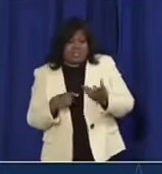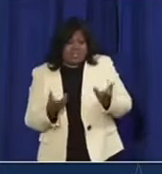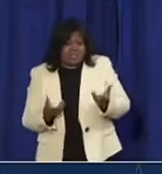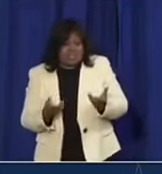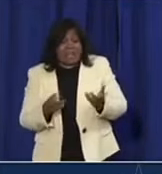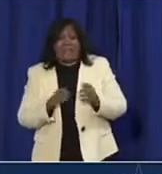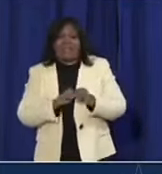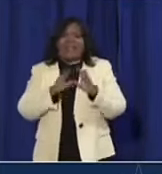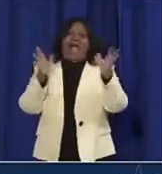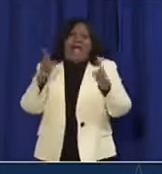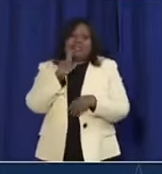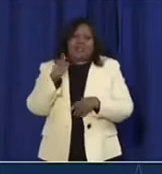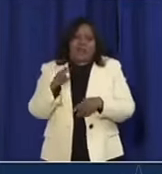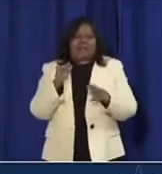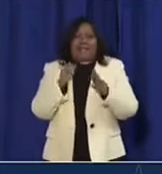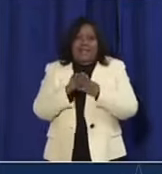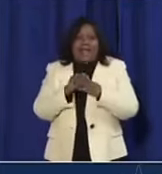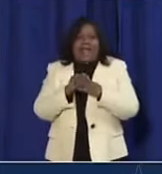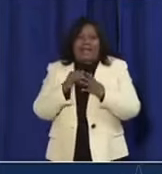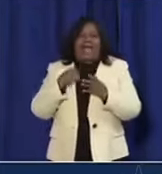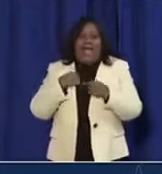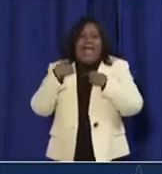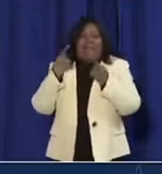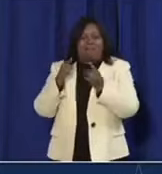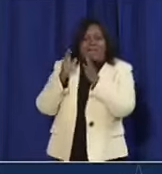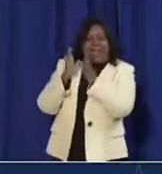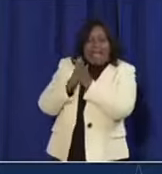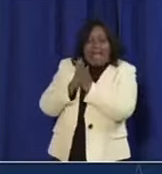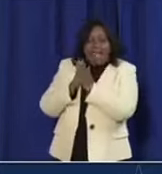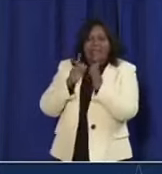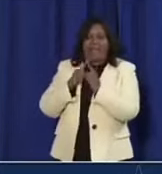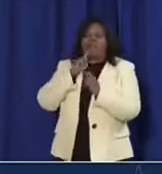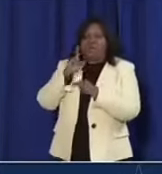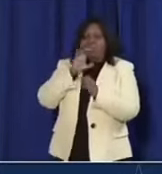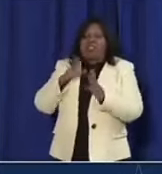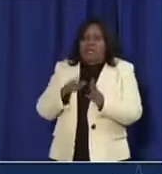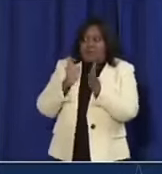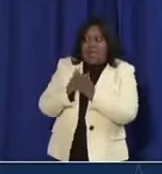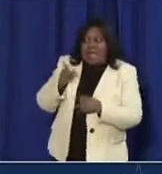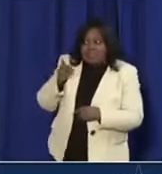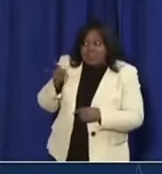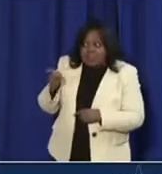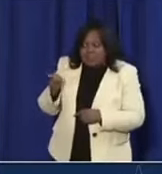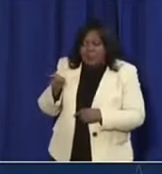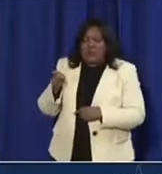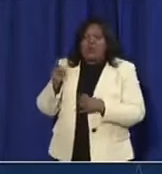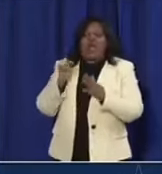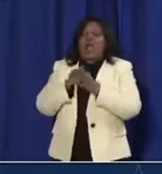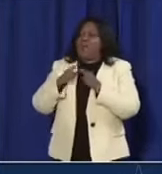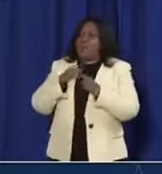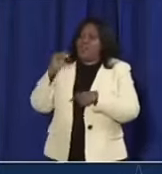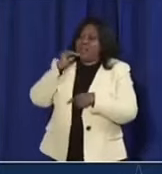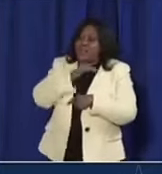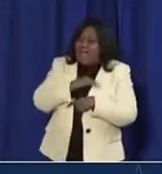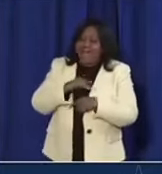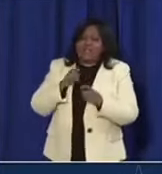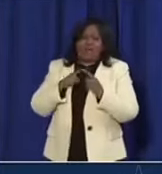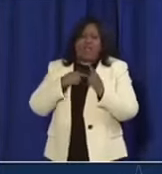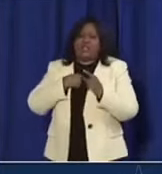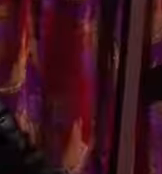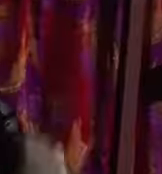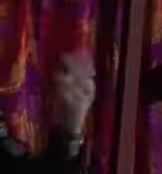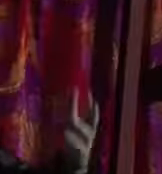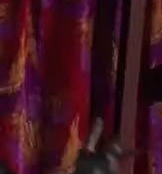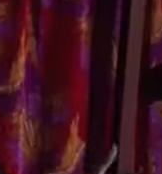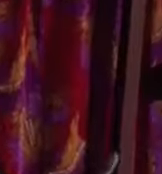the obvious question that I've been asked by real Chicagoans to ask you is, are you lying or are you